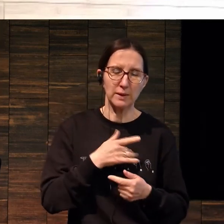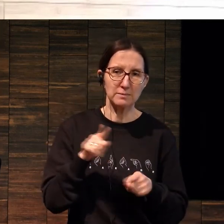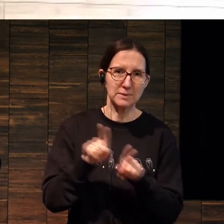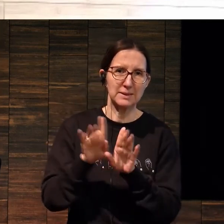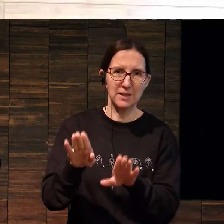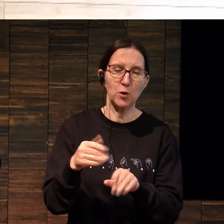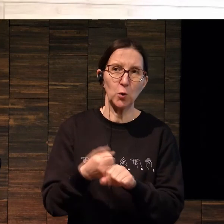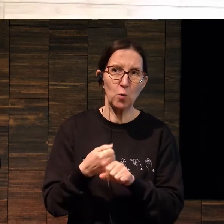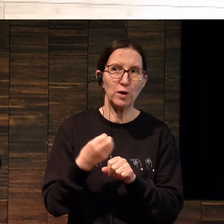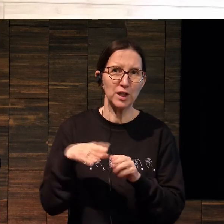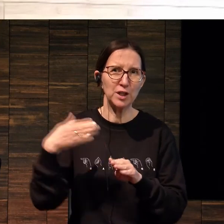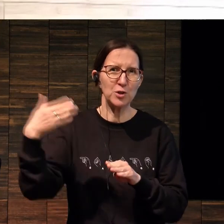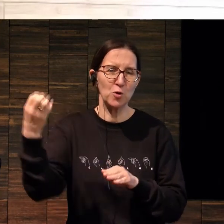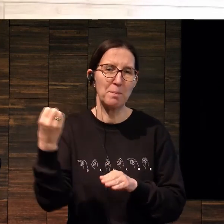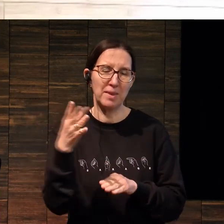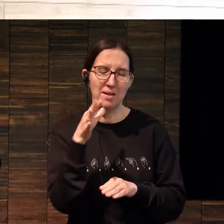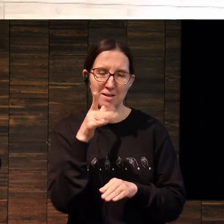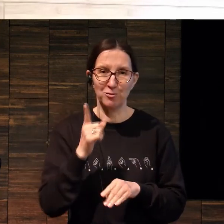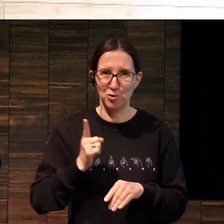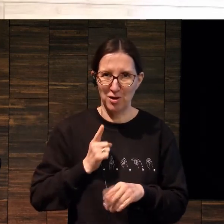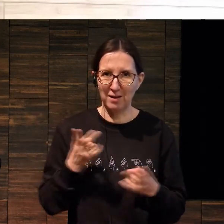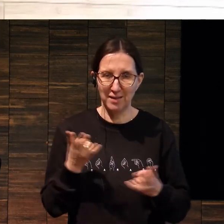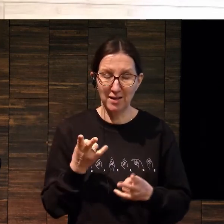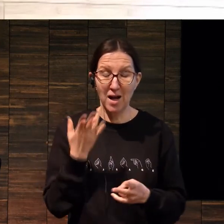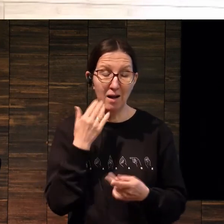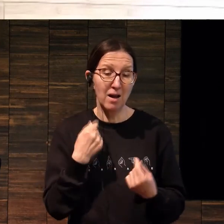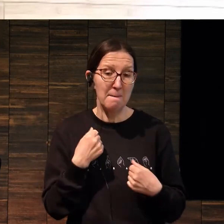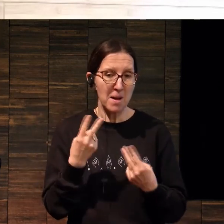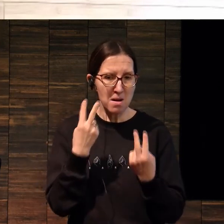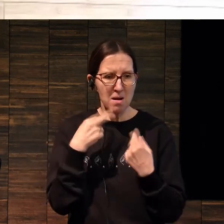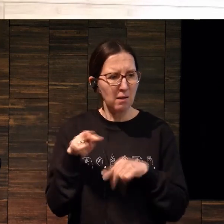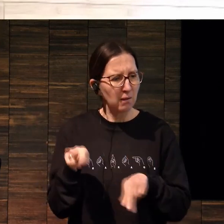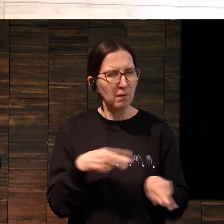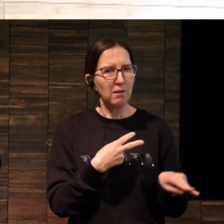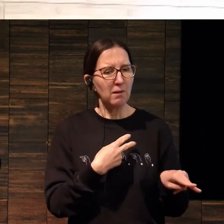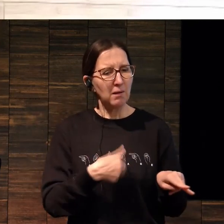problem? So hopefully it becomes that way.